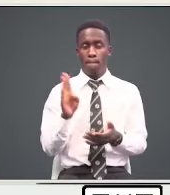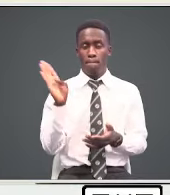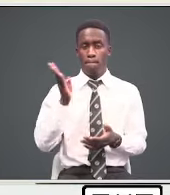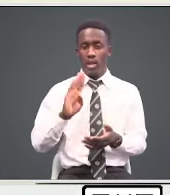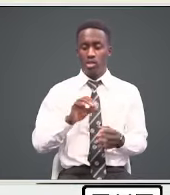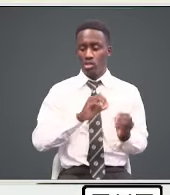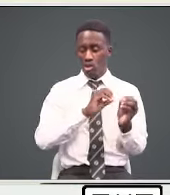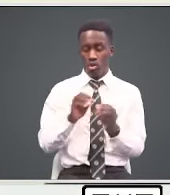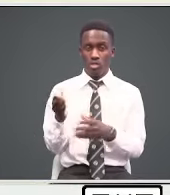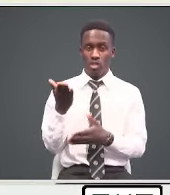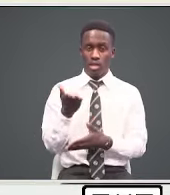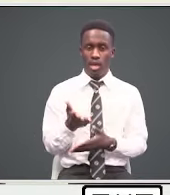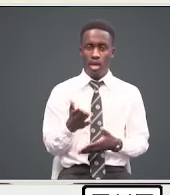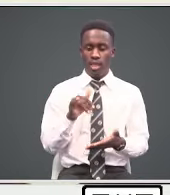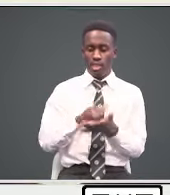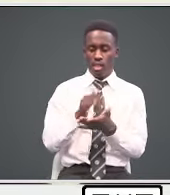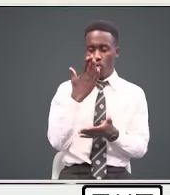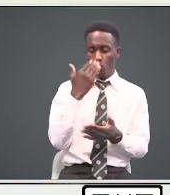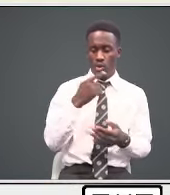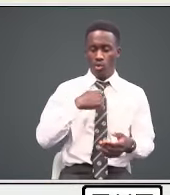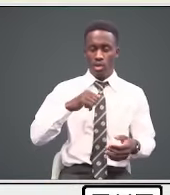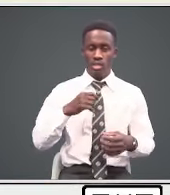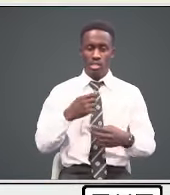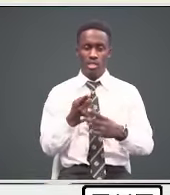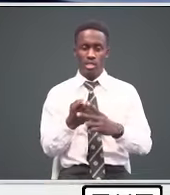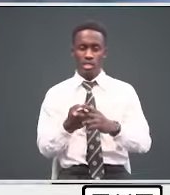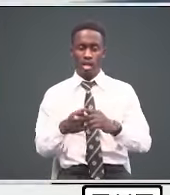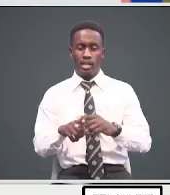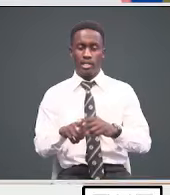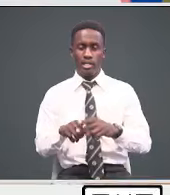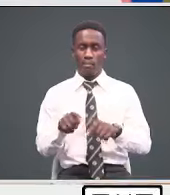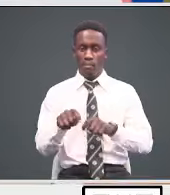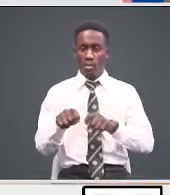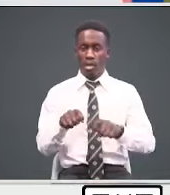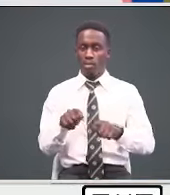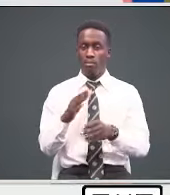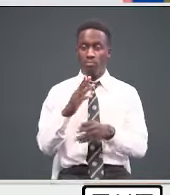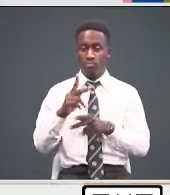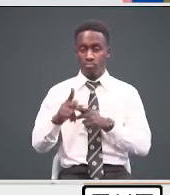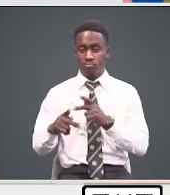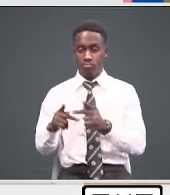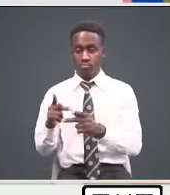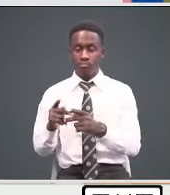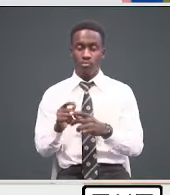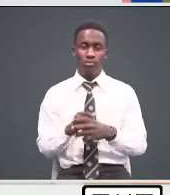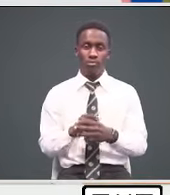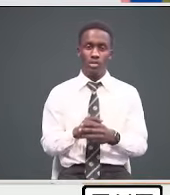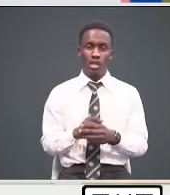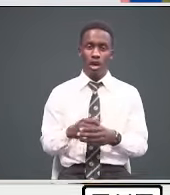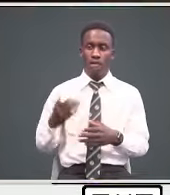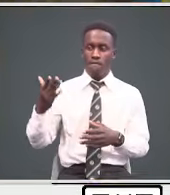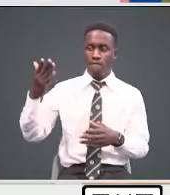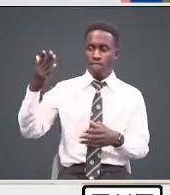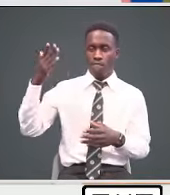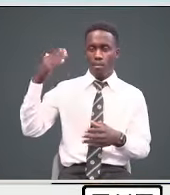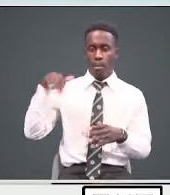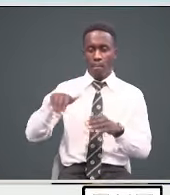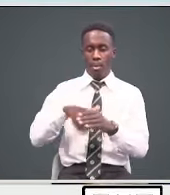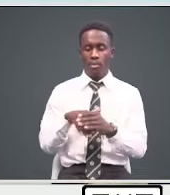that's why we are coming up with some of the strict regulations. As for the disgruntled former members of Metropolitan National